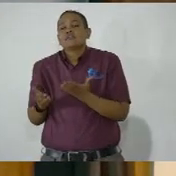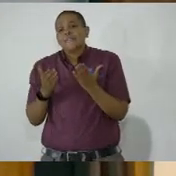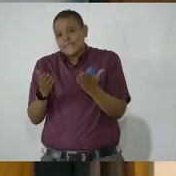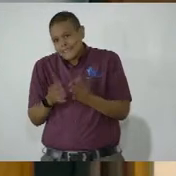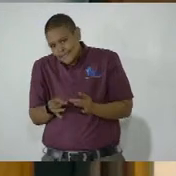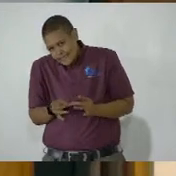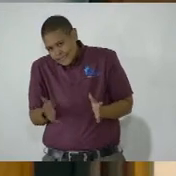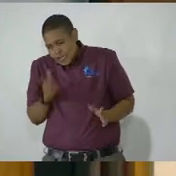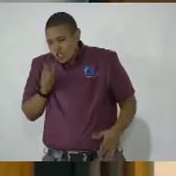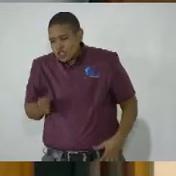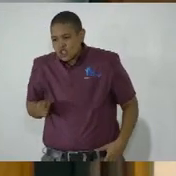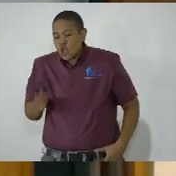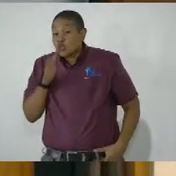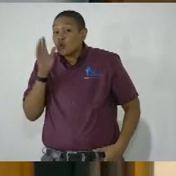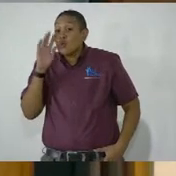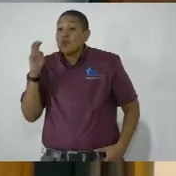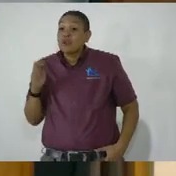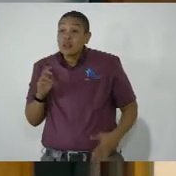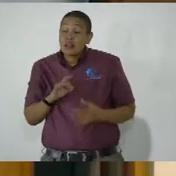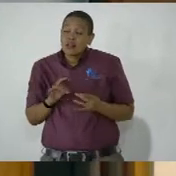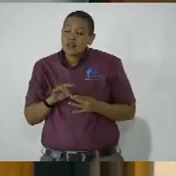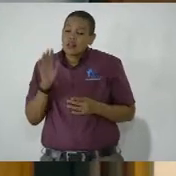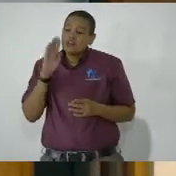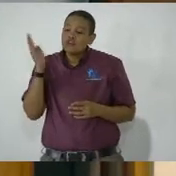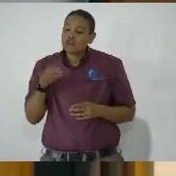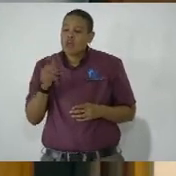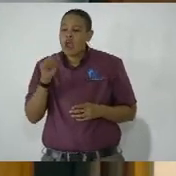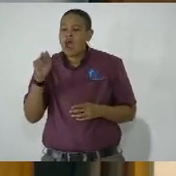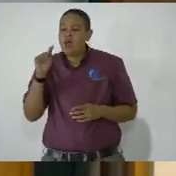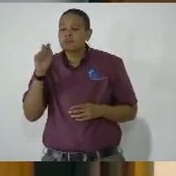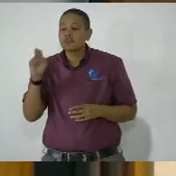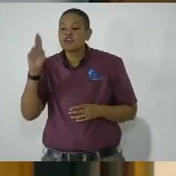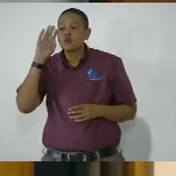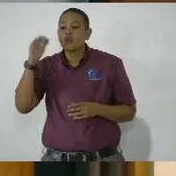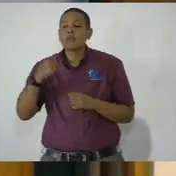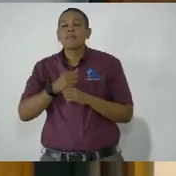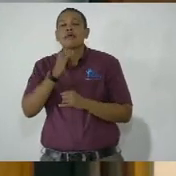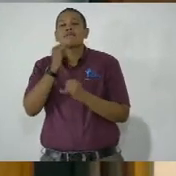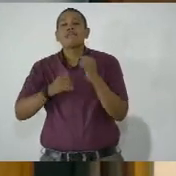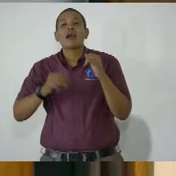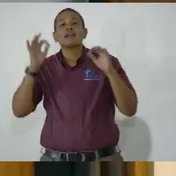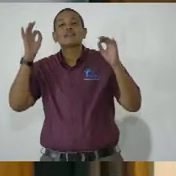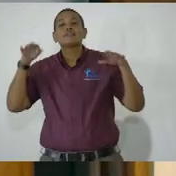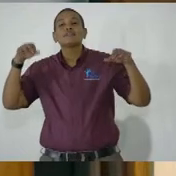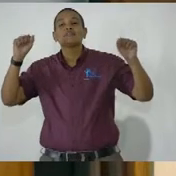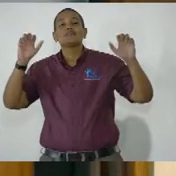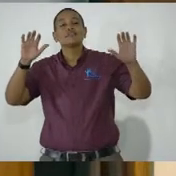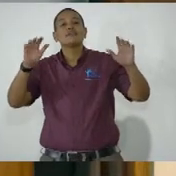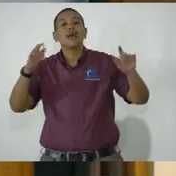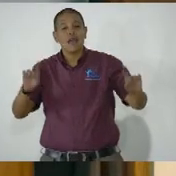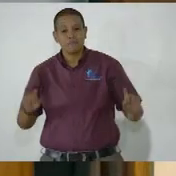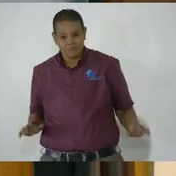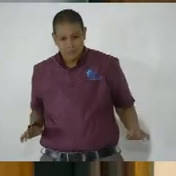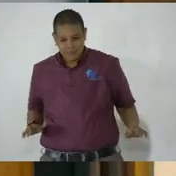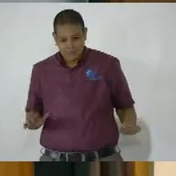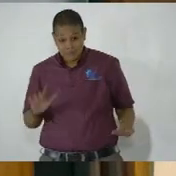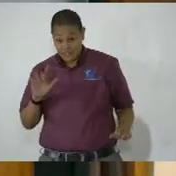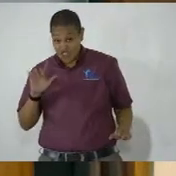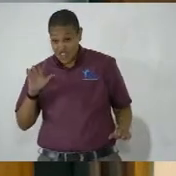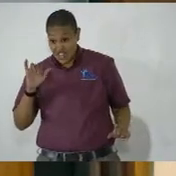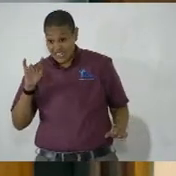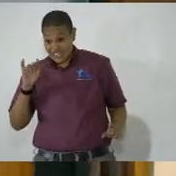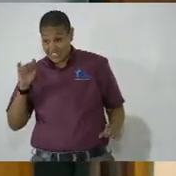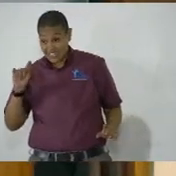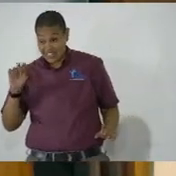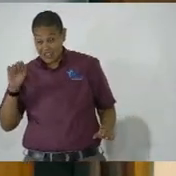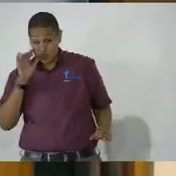judge, who is then a mediator, stroke arbitrator, will make a final decision. So the litigants whose cases have been